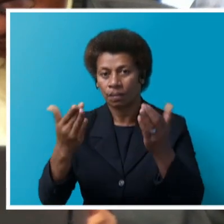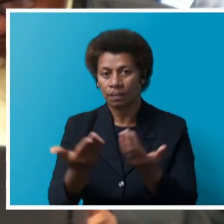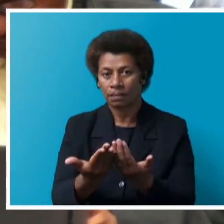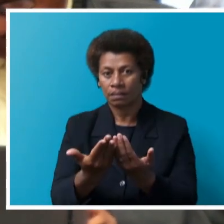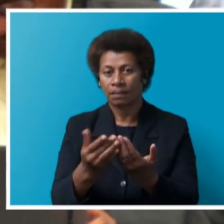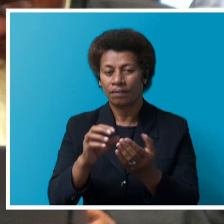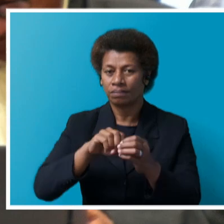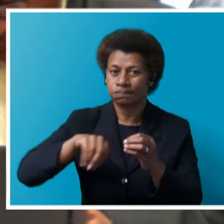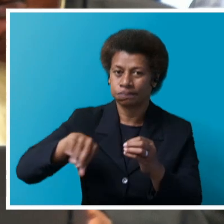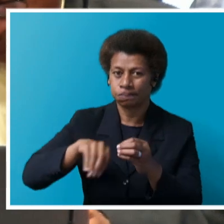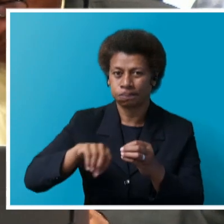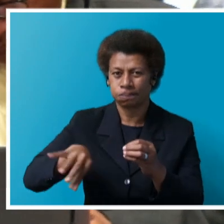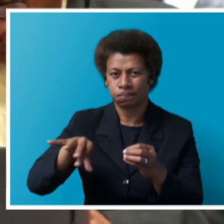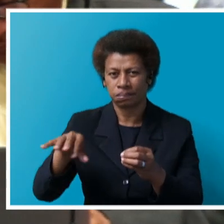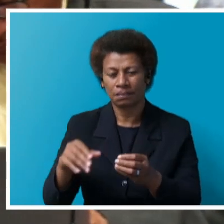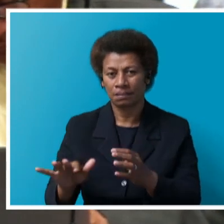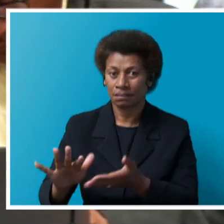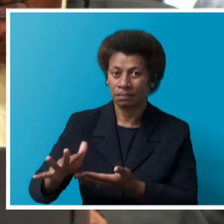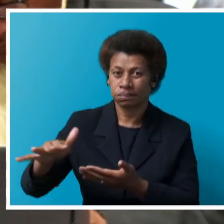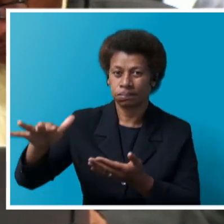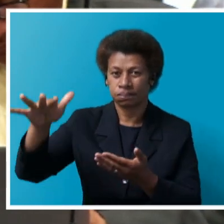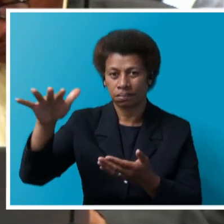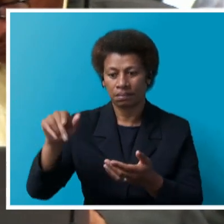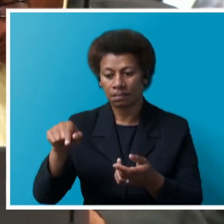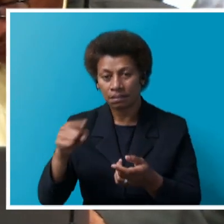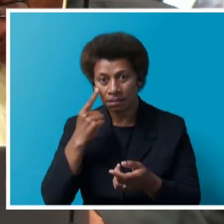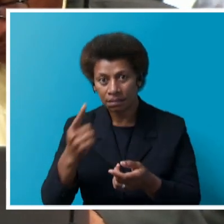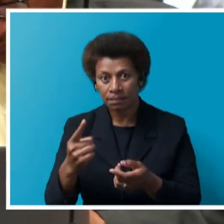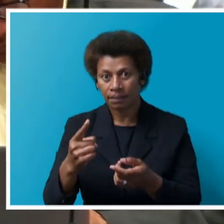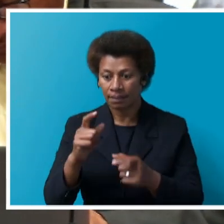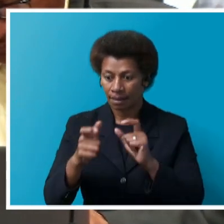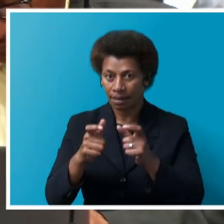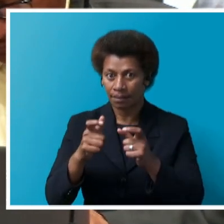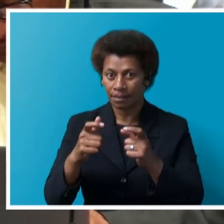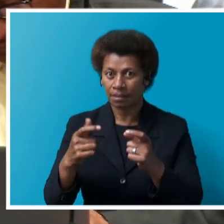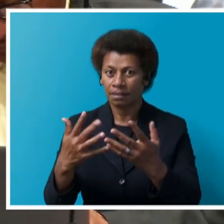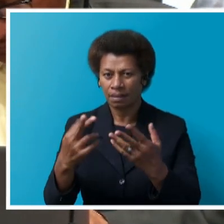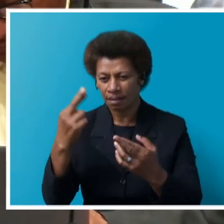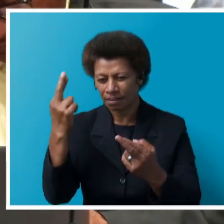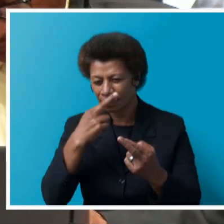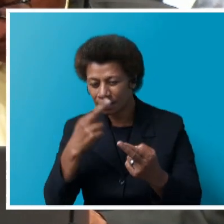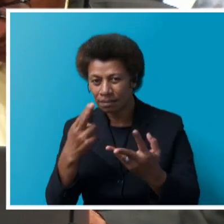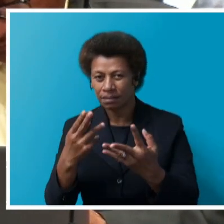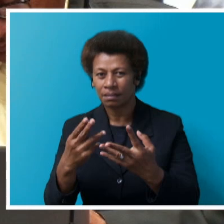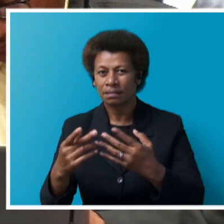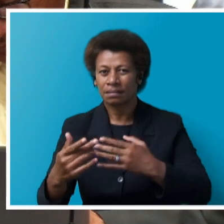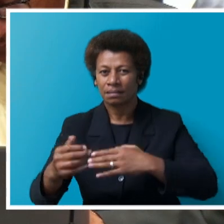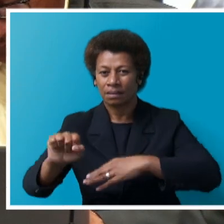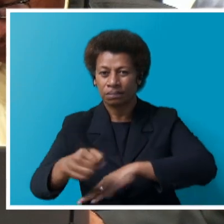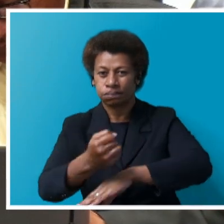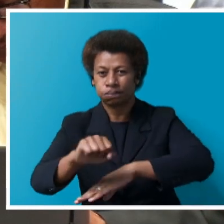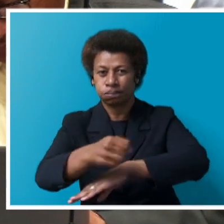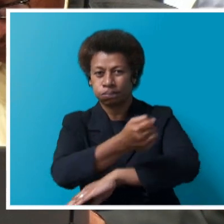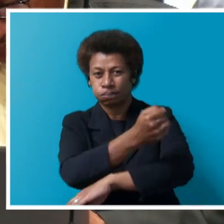stand on the front lines, facing escalating climate threats, rising sea, intensifying cyclones, and